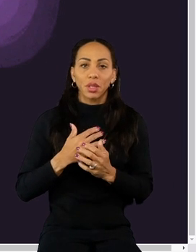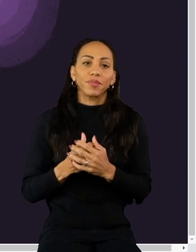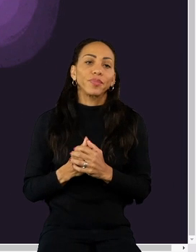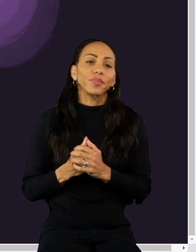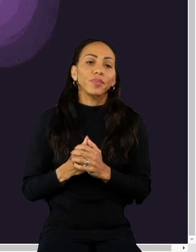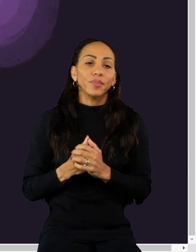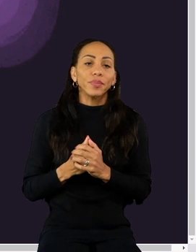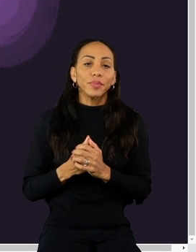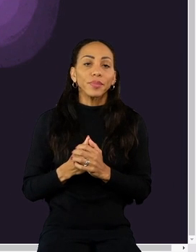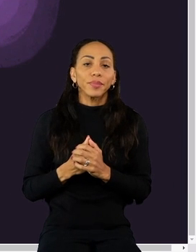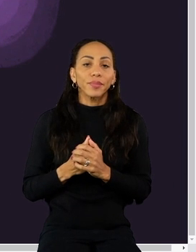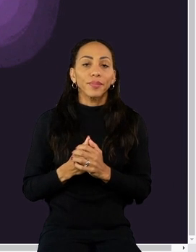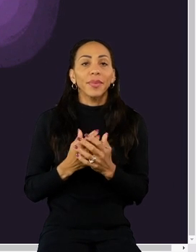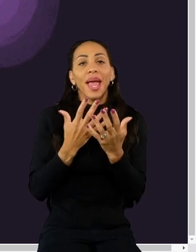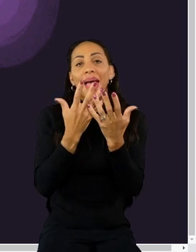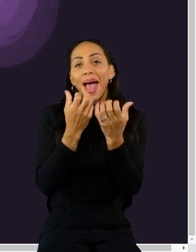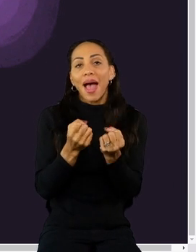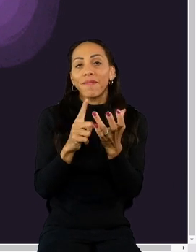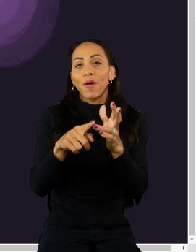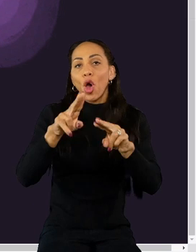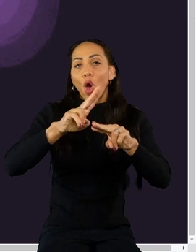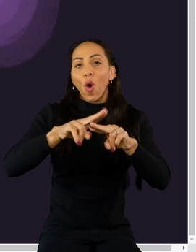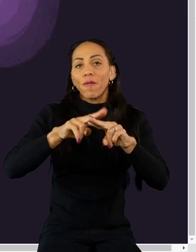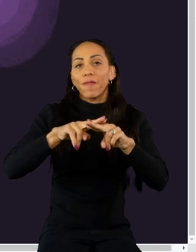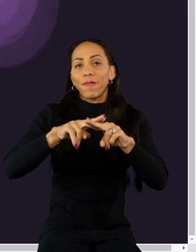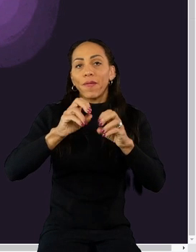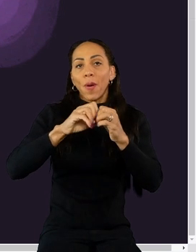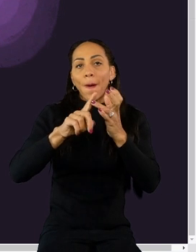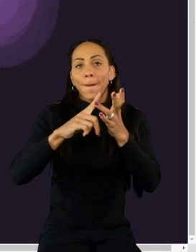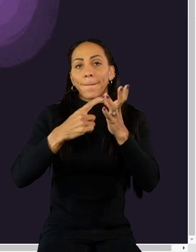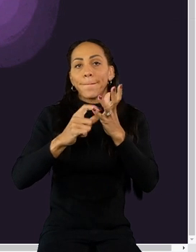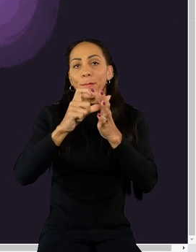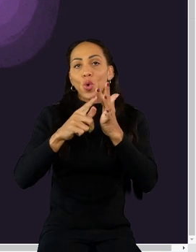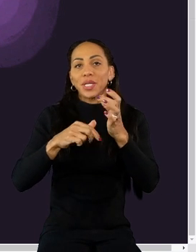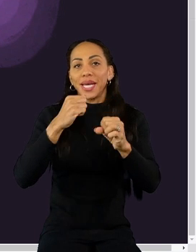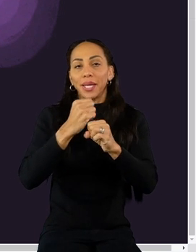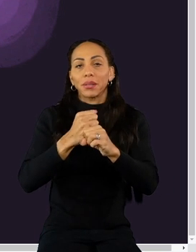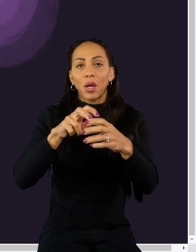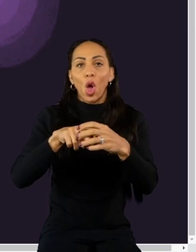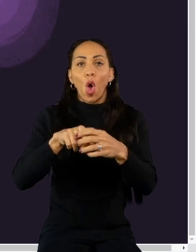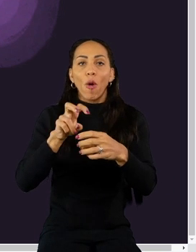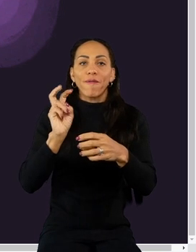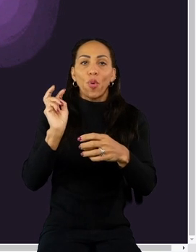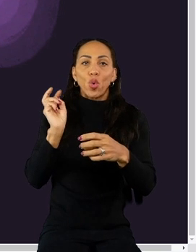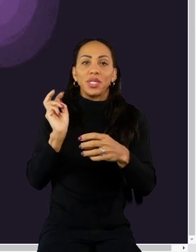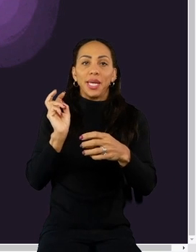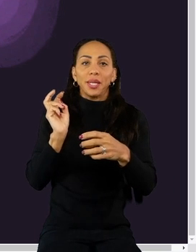And one of the things that we decided to do with this website was to have an offboarding process as